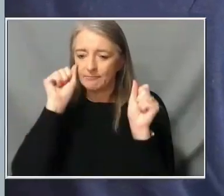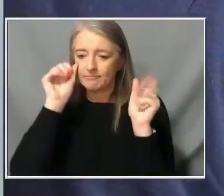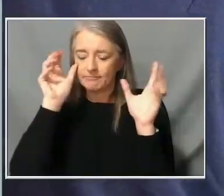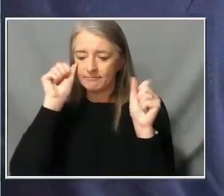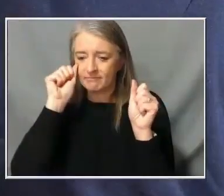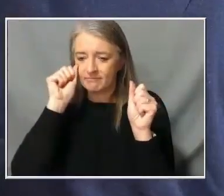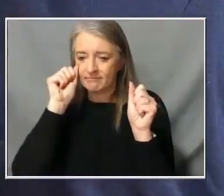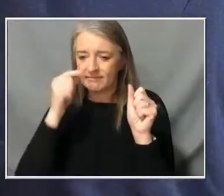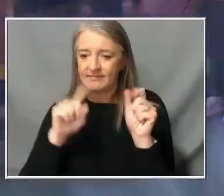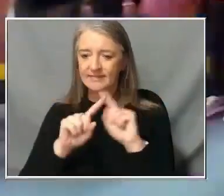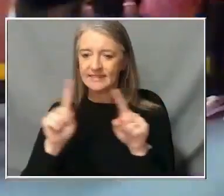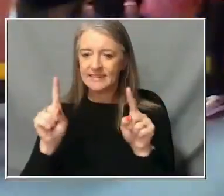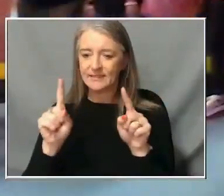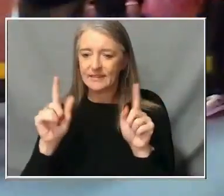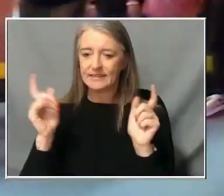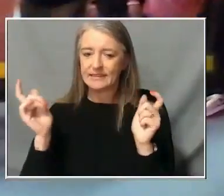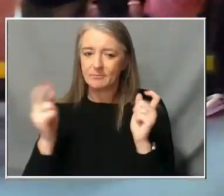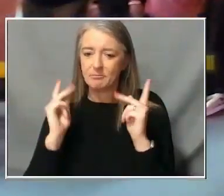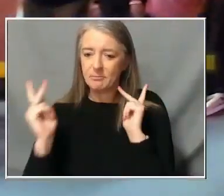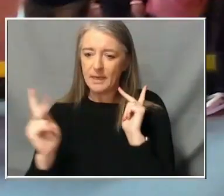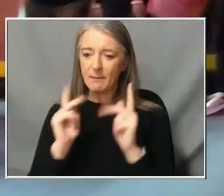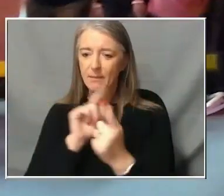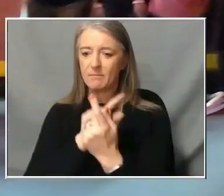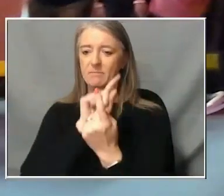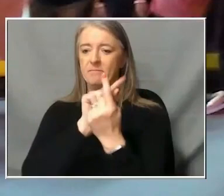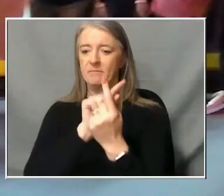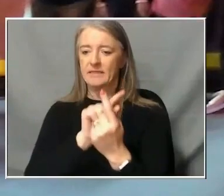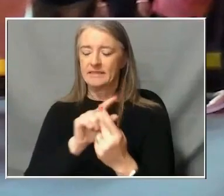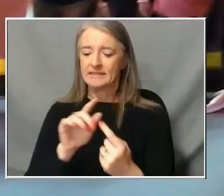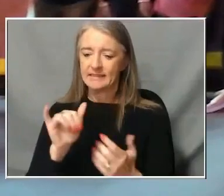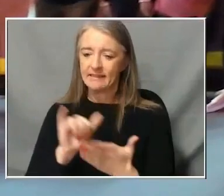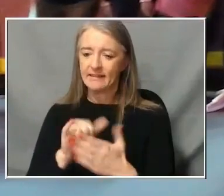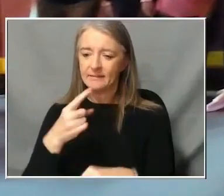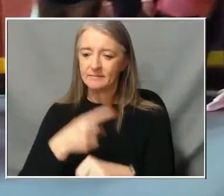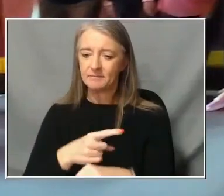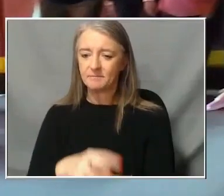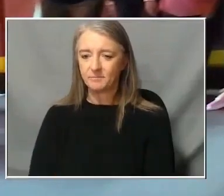all the different celebrities and people that you were able to meet.